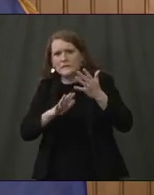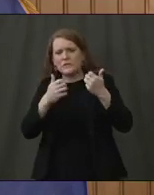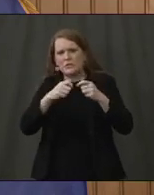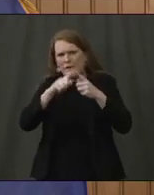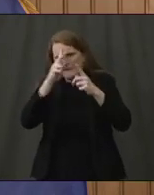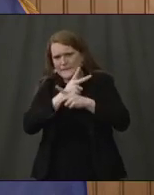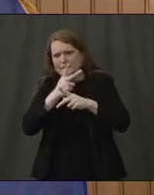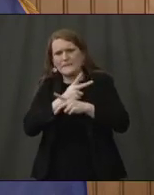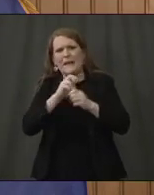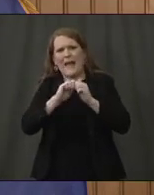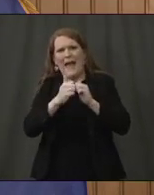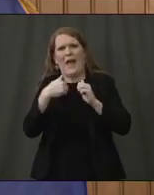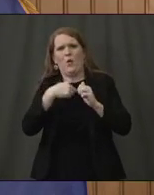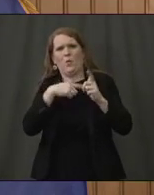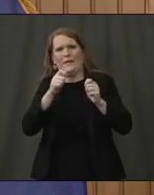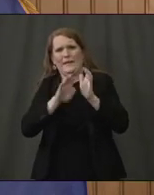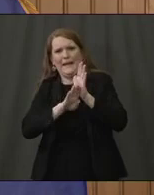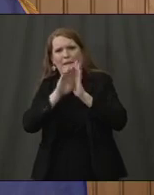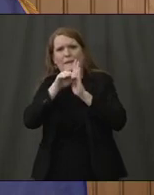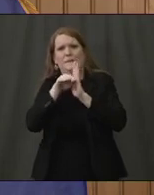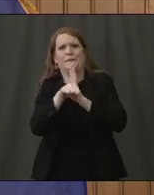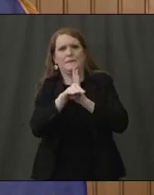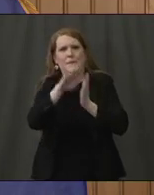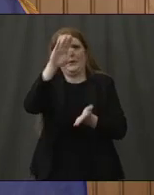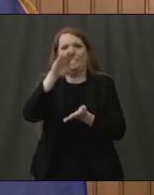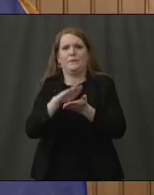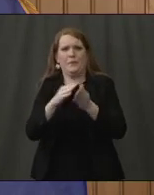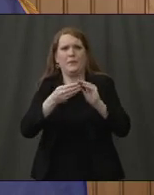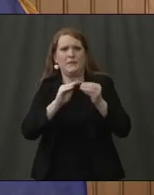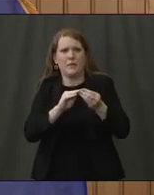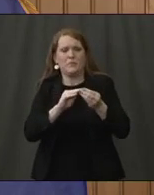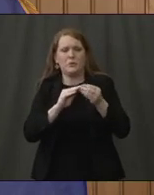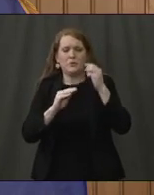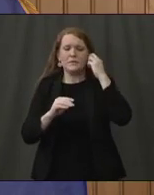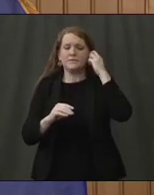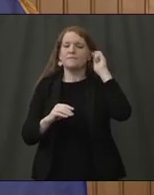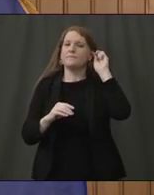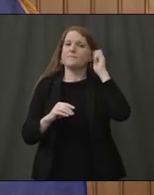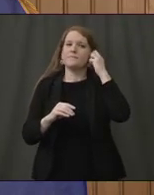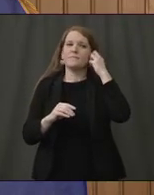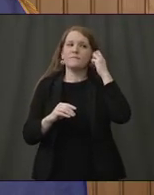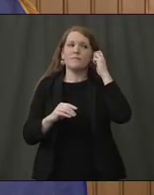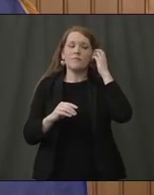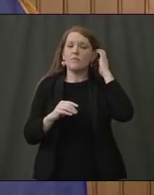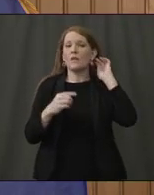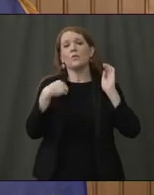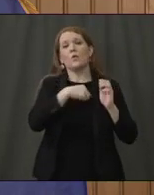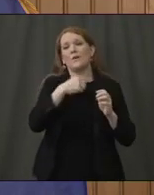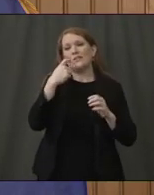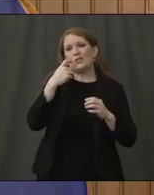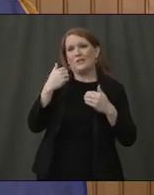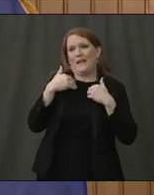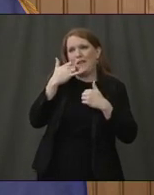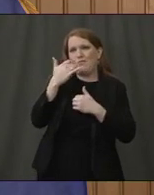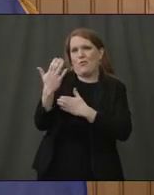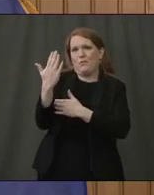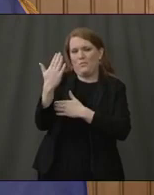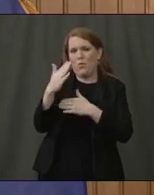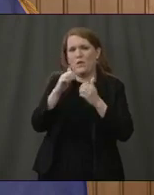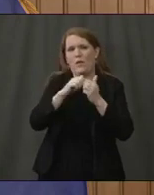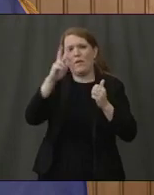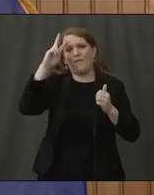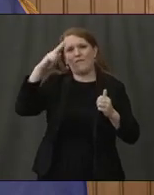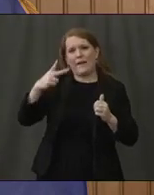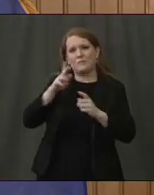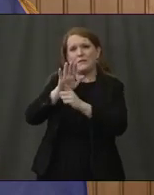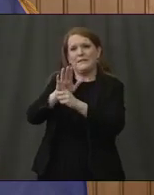downslope on this will be. We were just on with the Vice President's task force, and he gave us some